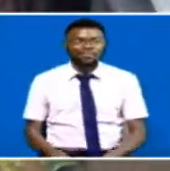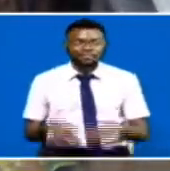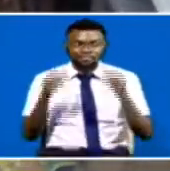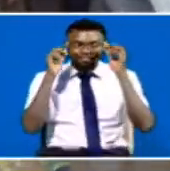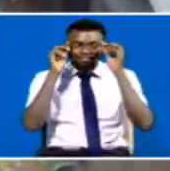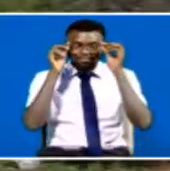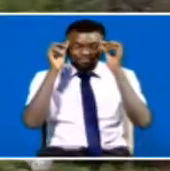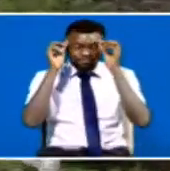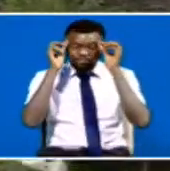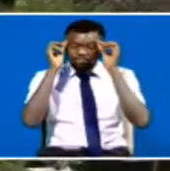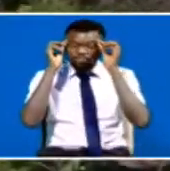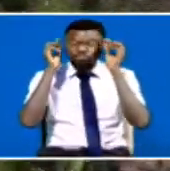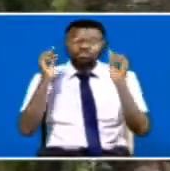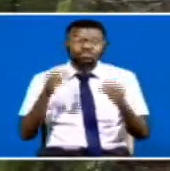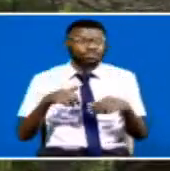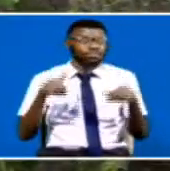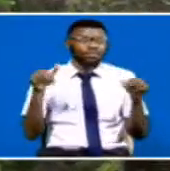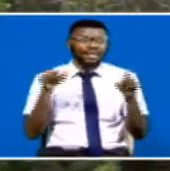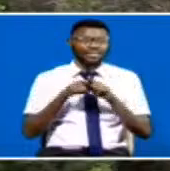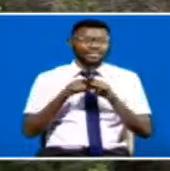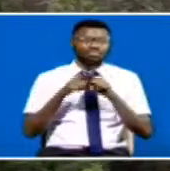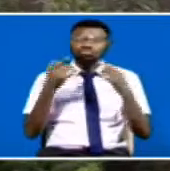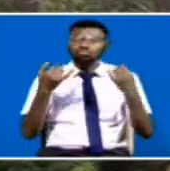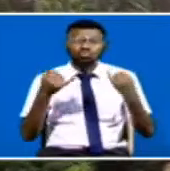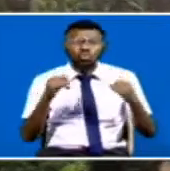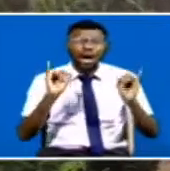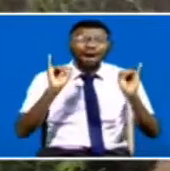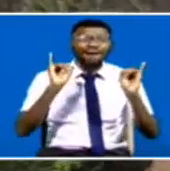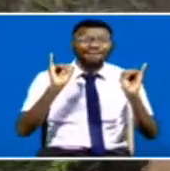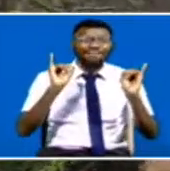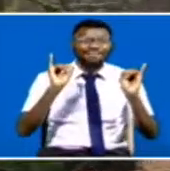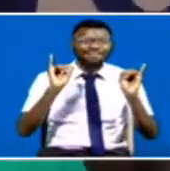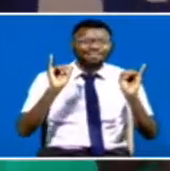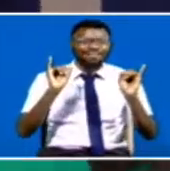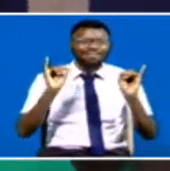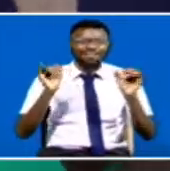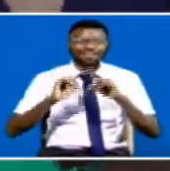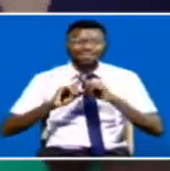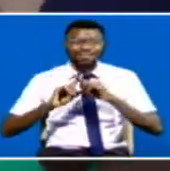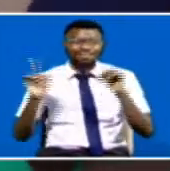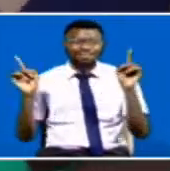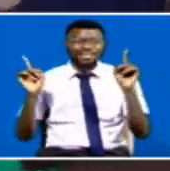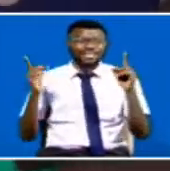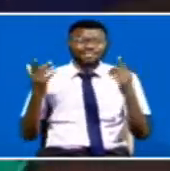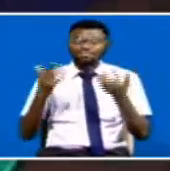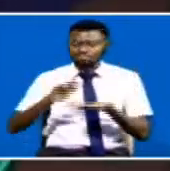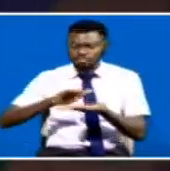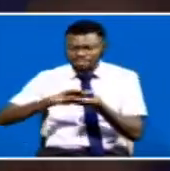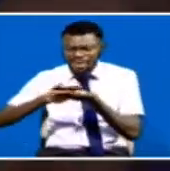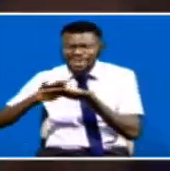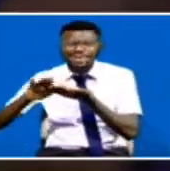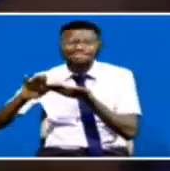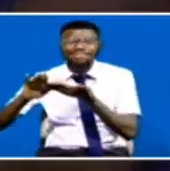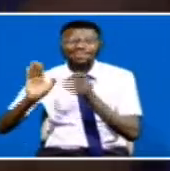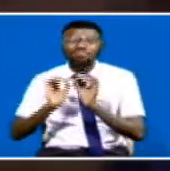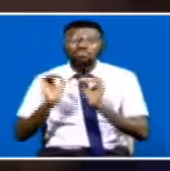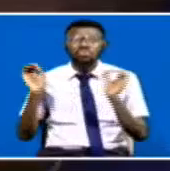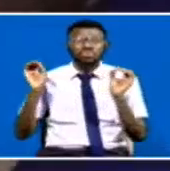tunapata. Nyuko mbali huko, maji yenyewe ni mitaro hivi yenye yako rangi ya